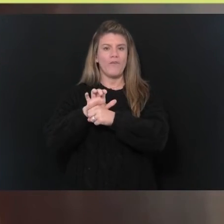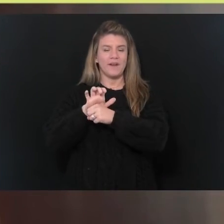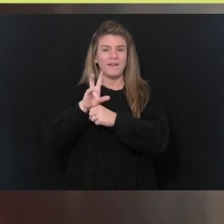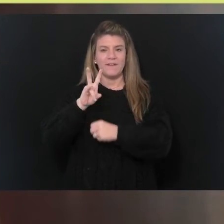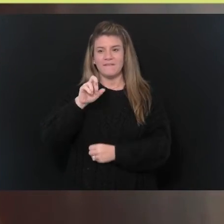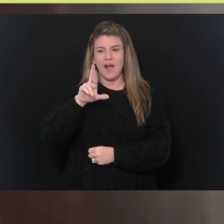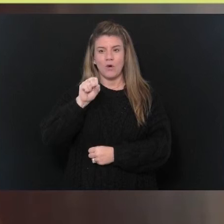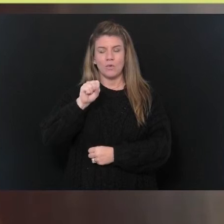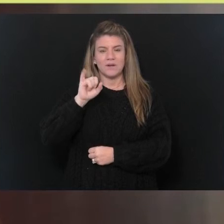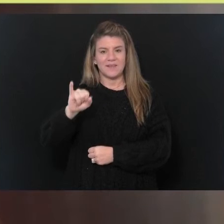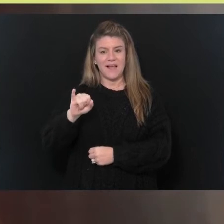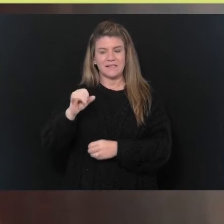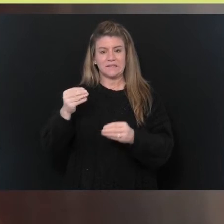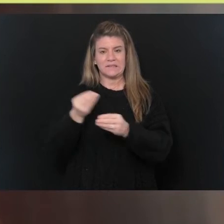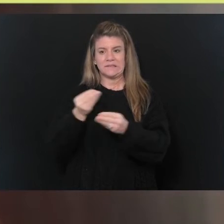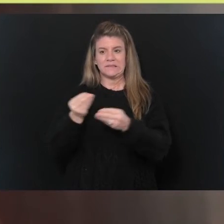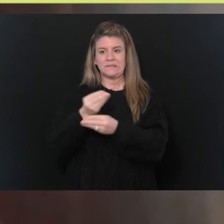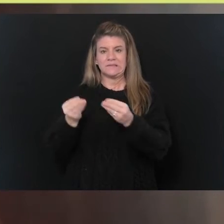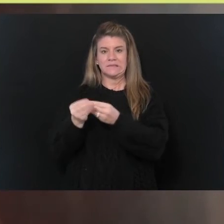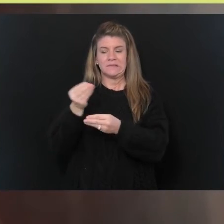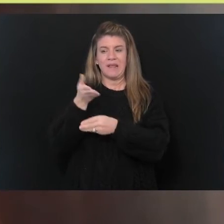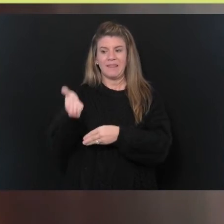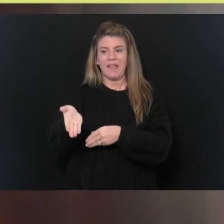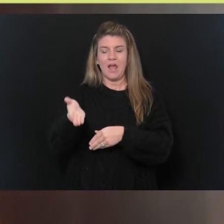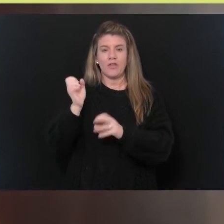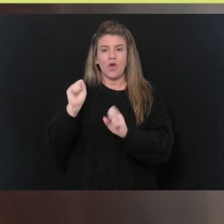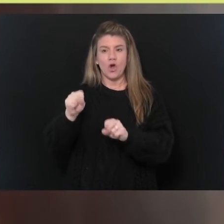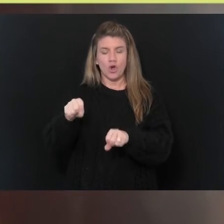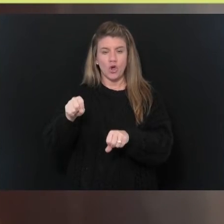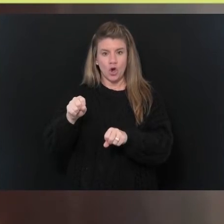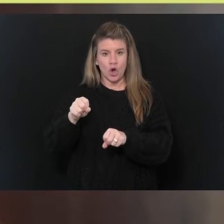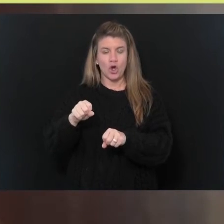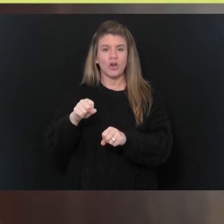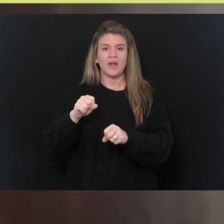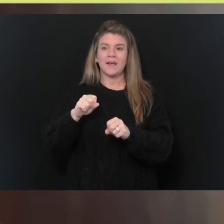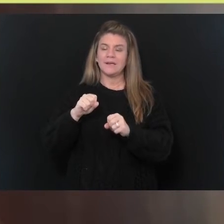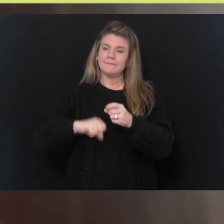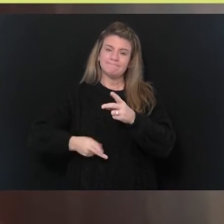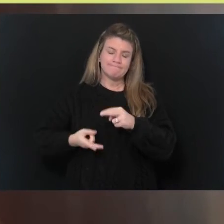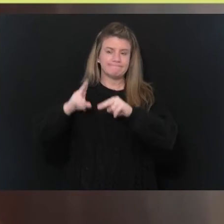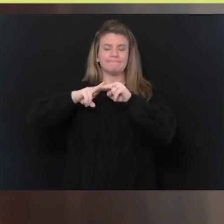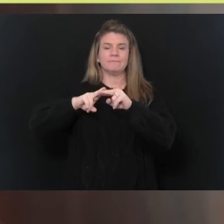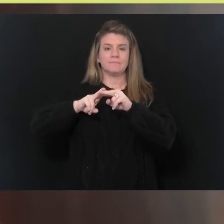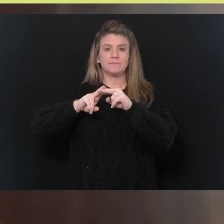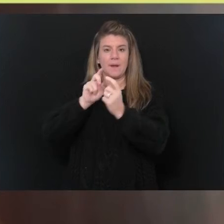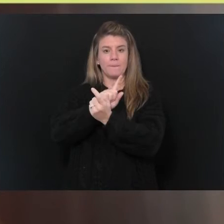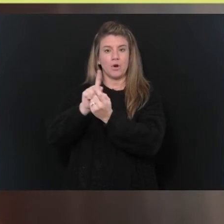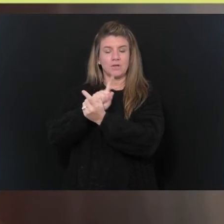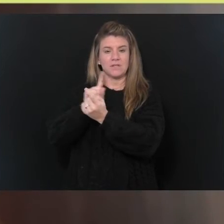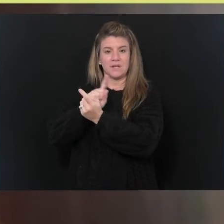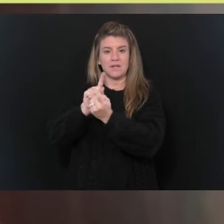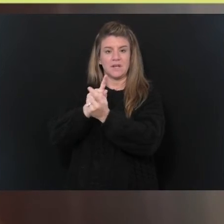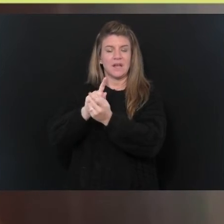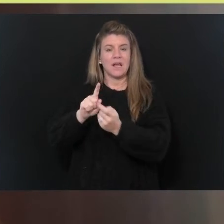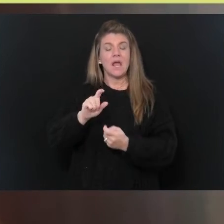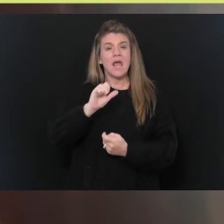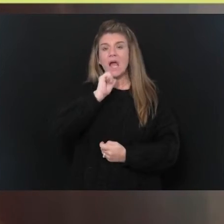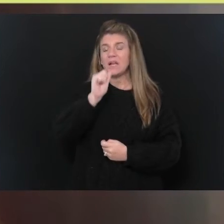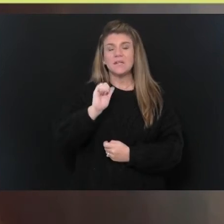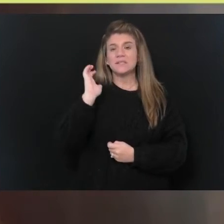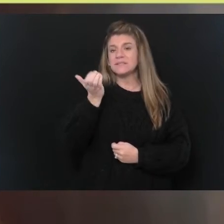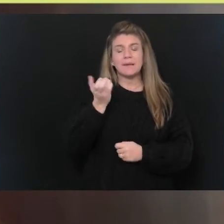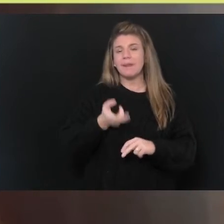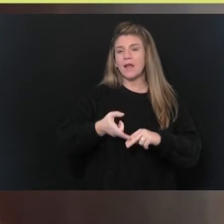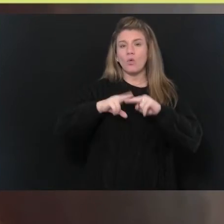that may enhance the ability of the virus to spread person to person, does not seem to increase the severity of the